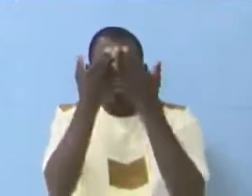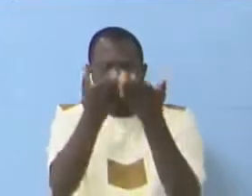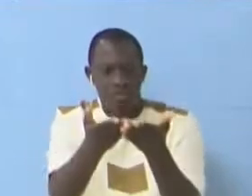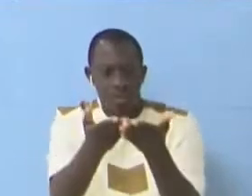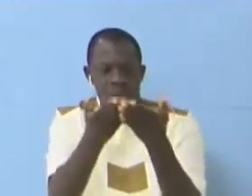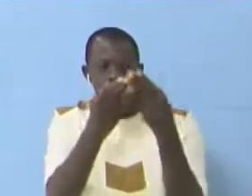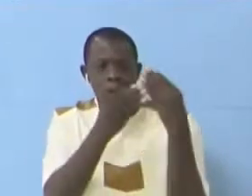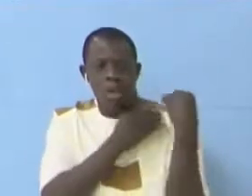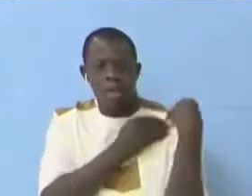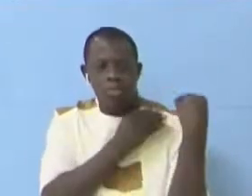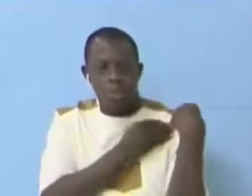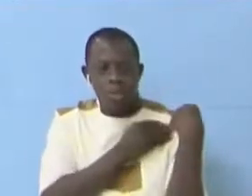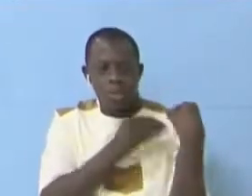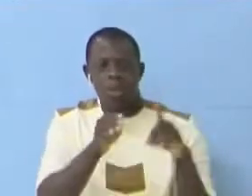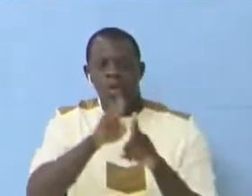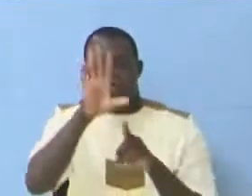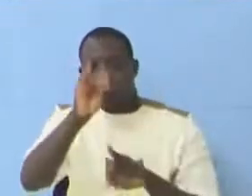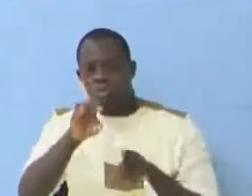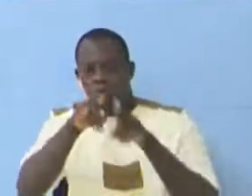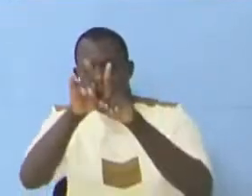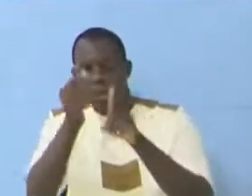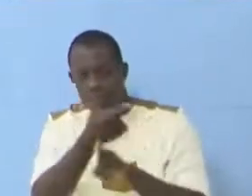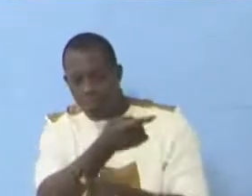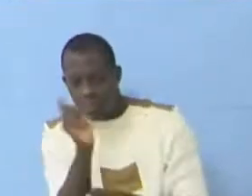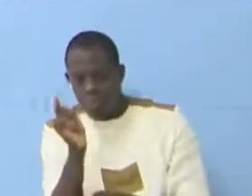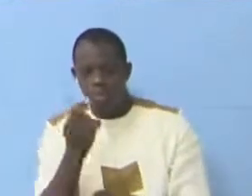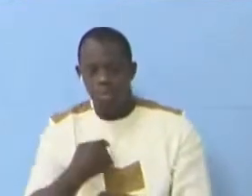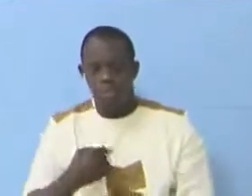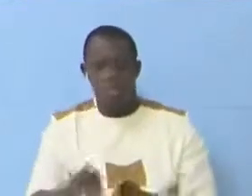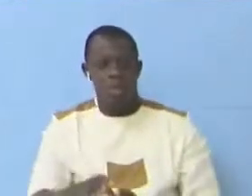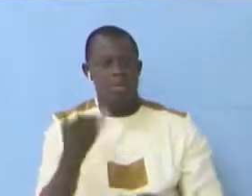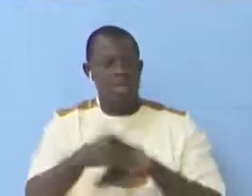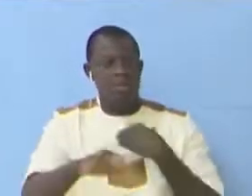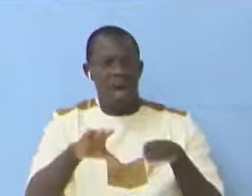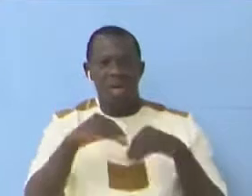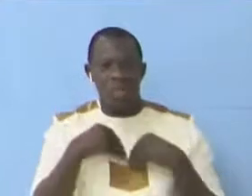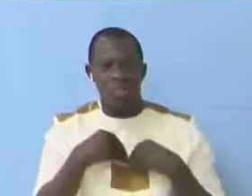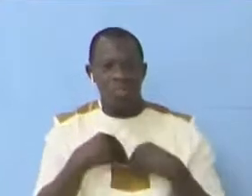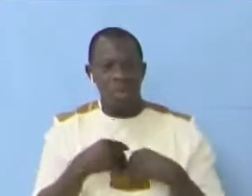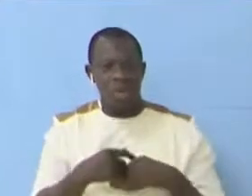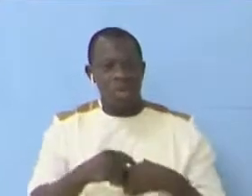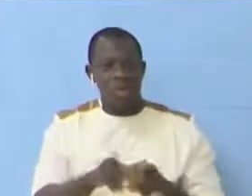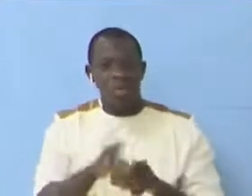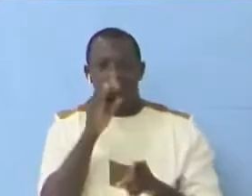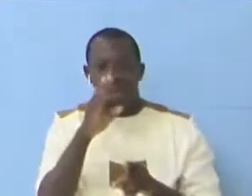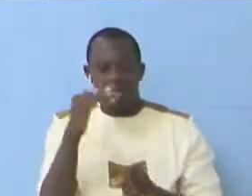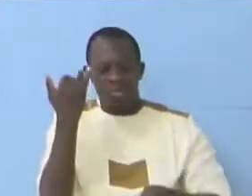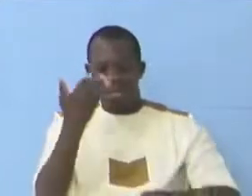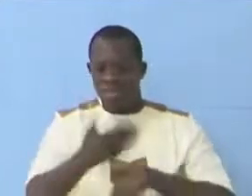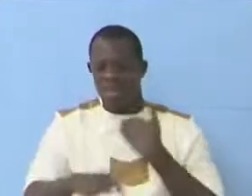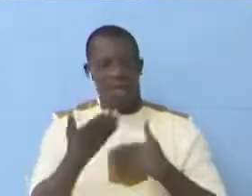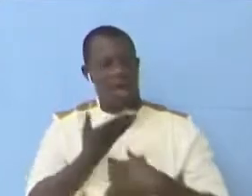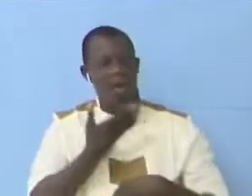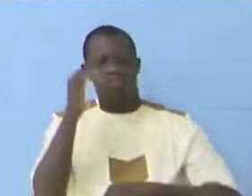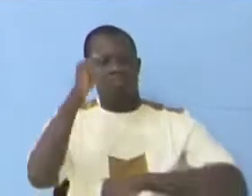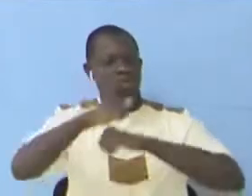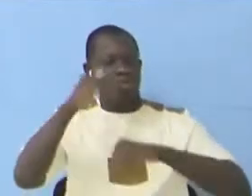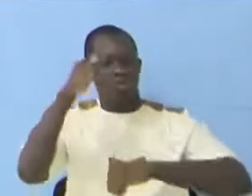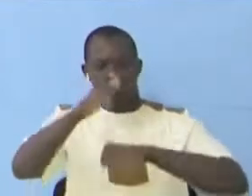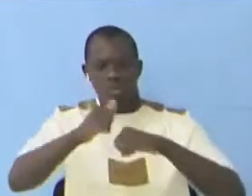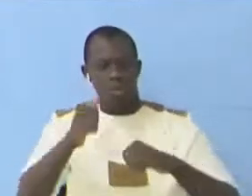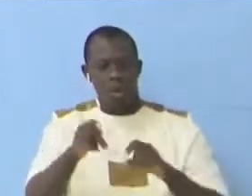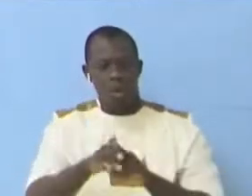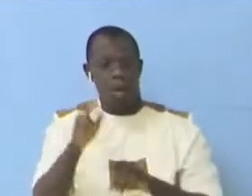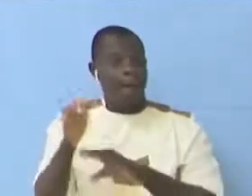people denied that there were tortures at all? loolu mun naa wax nag ci bu fekkee ne NIA ñooñu fa doon